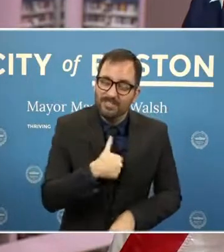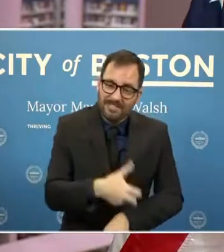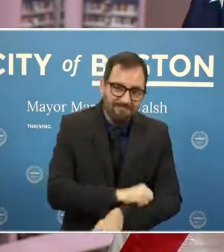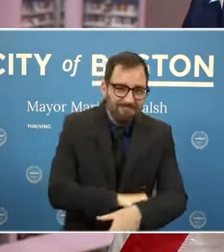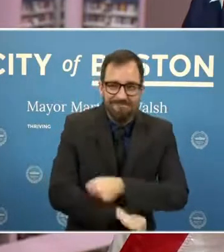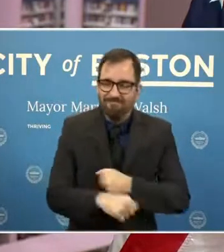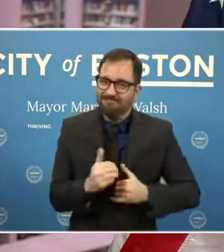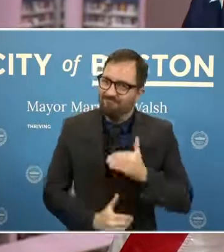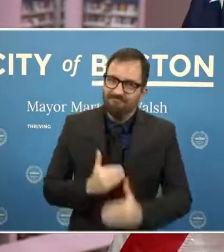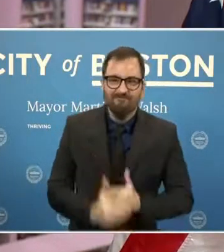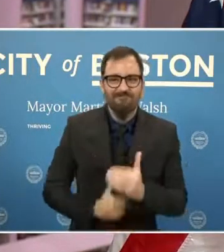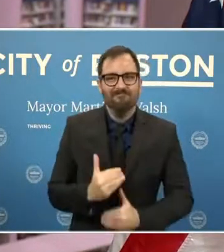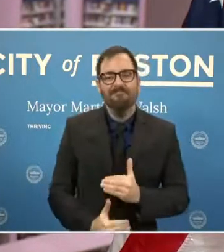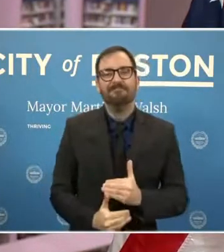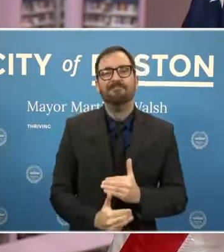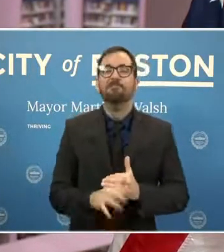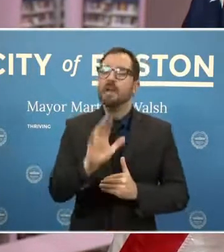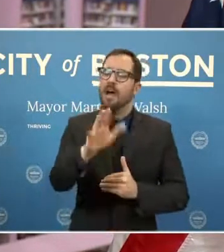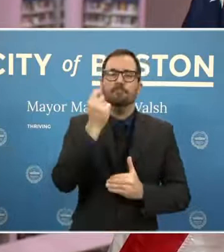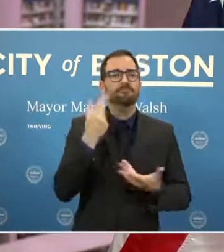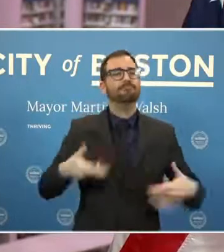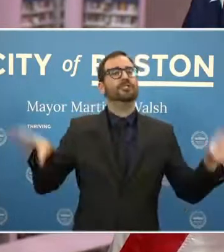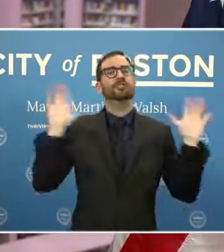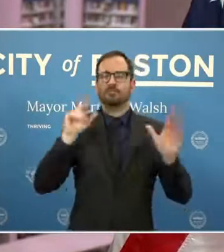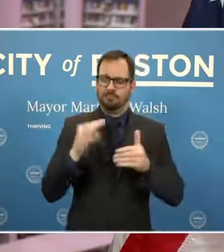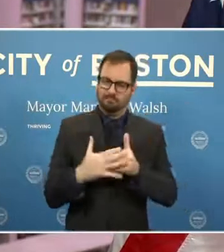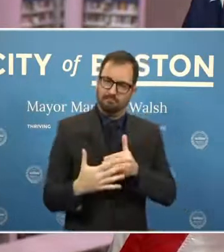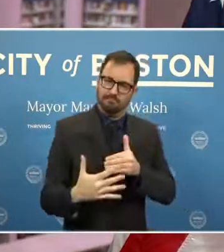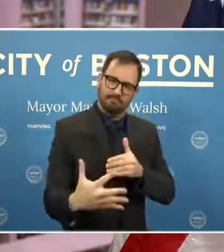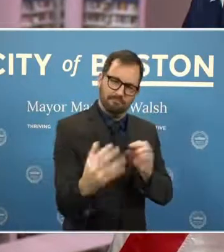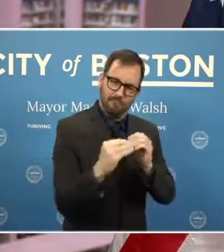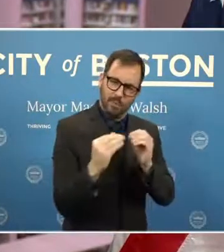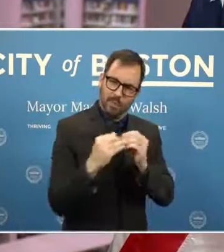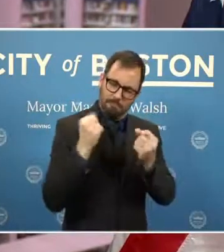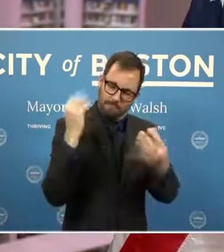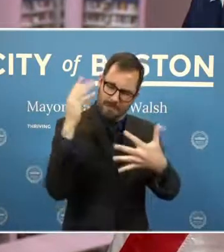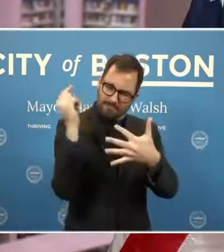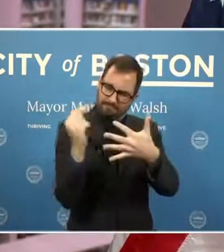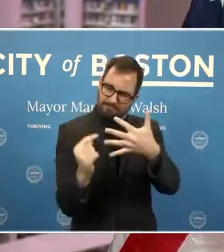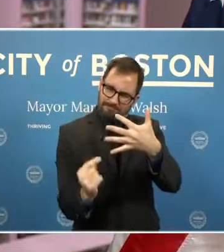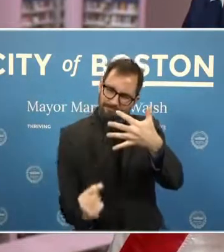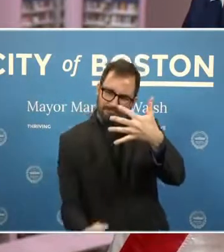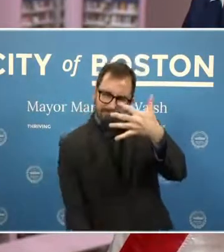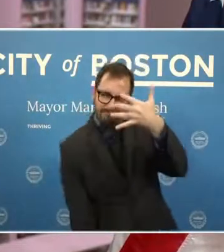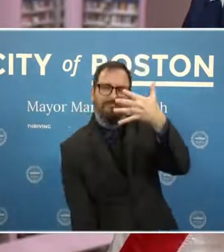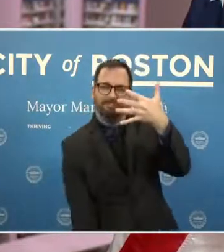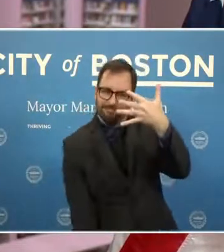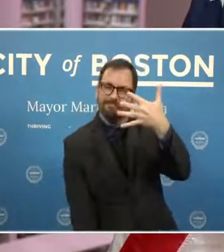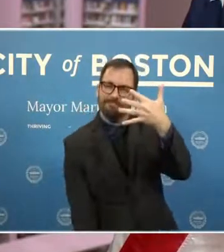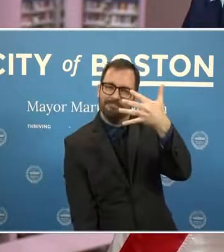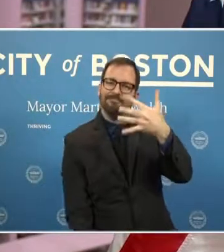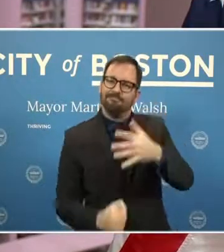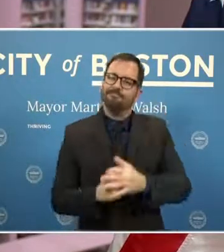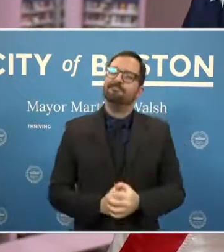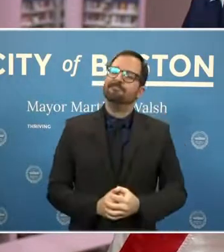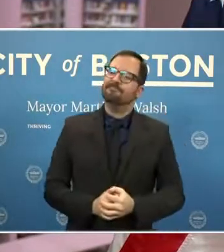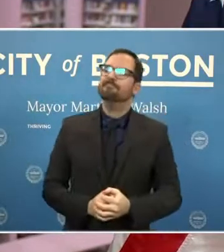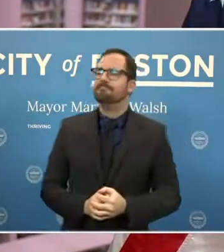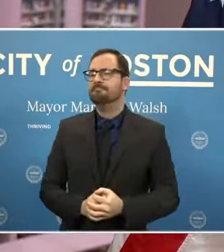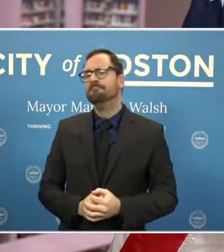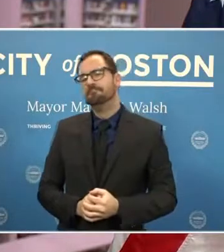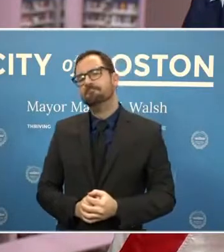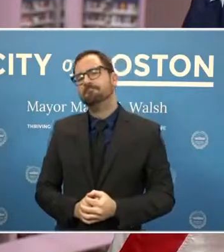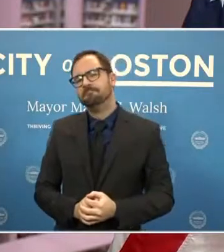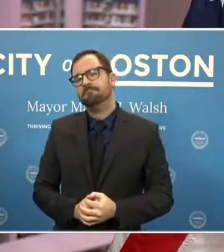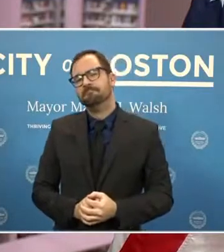in our city. In the end, I went back to what I learned in recovery. I listened to those who have been there to tell their stories